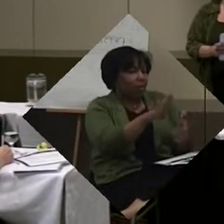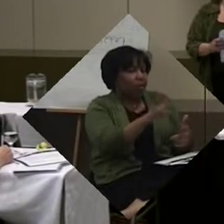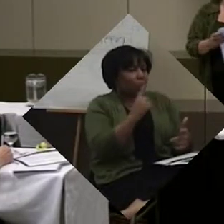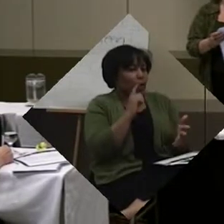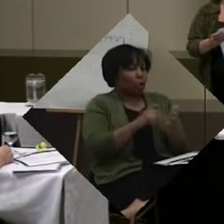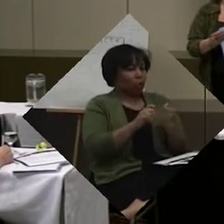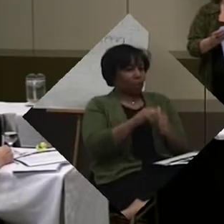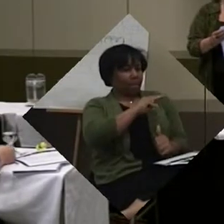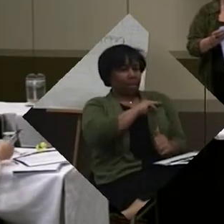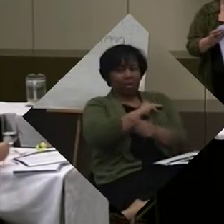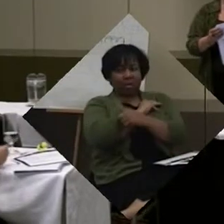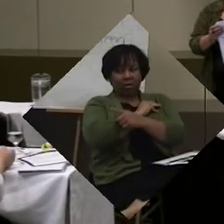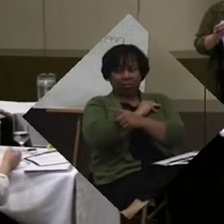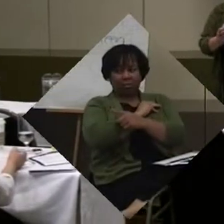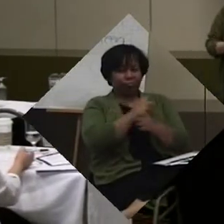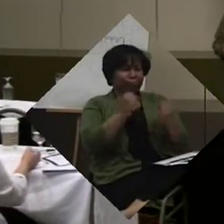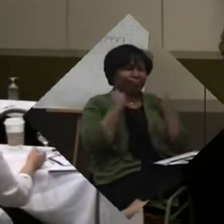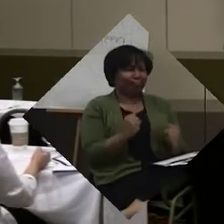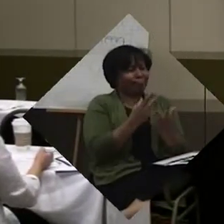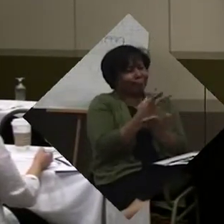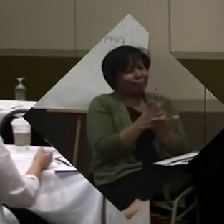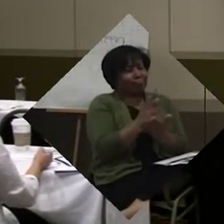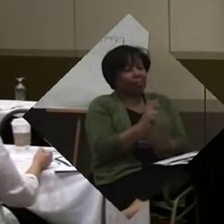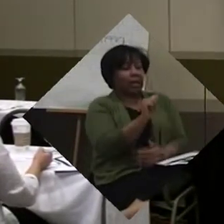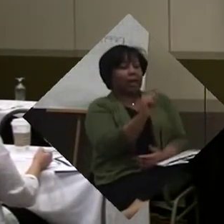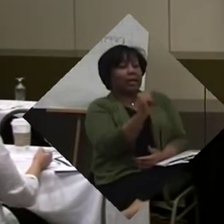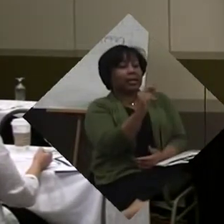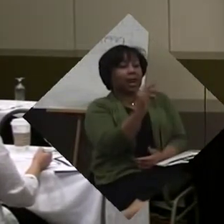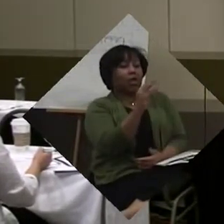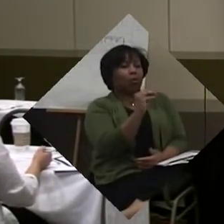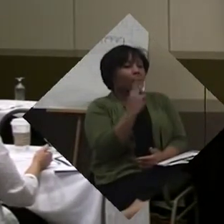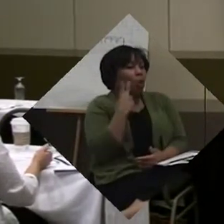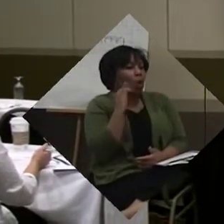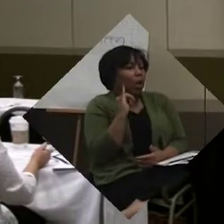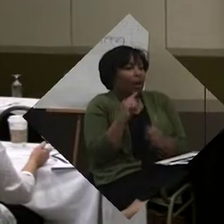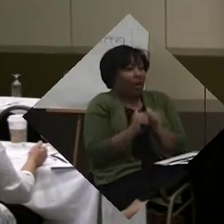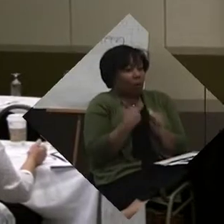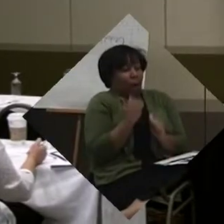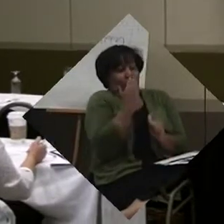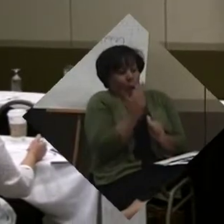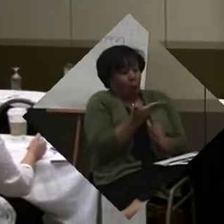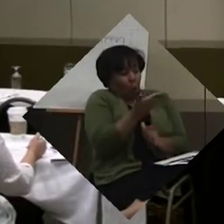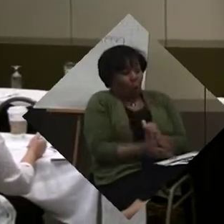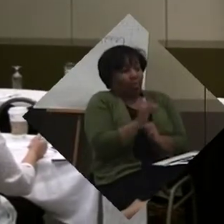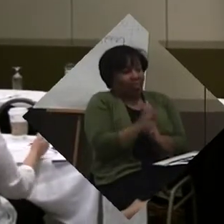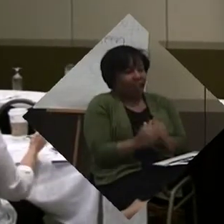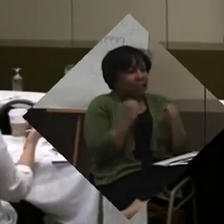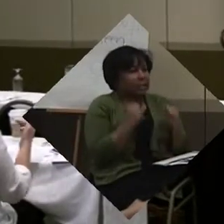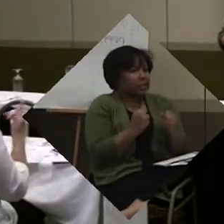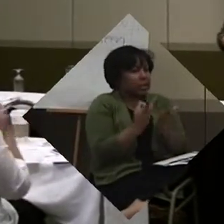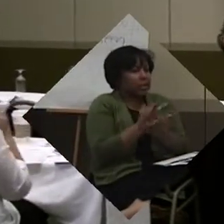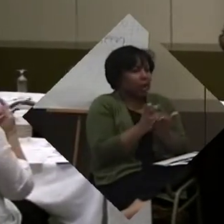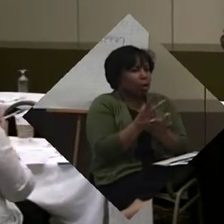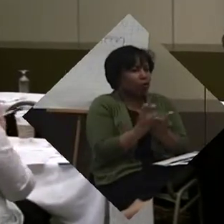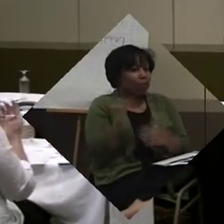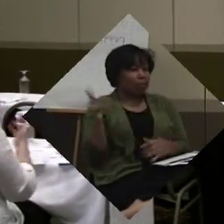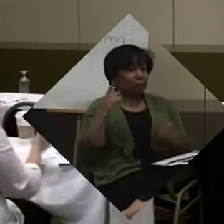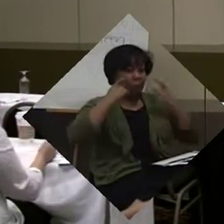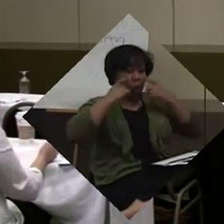with Maddie? Tantrums, and what are these tantrums looking like? How do I know it's a tantrum?